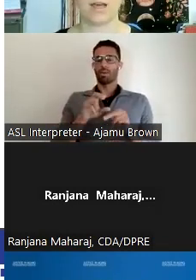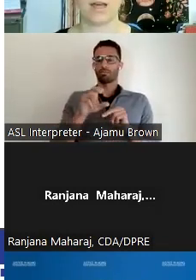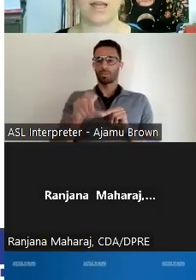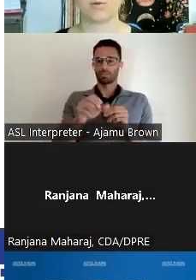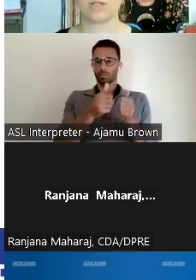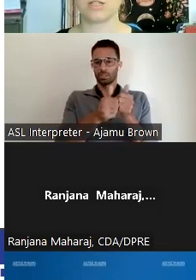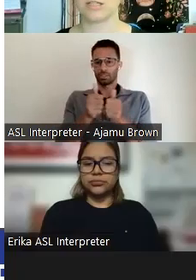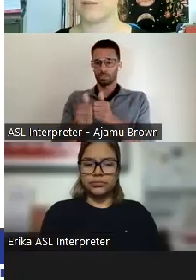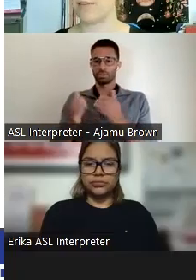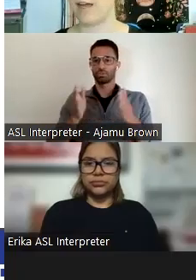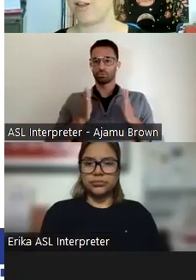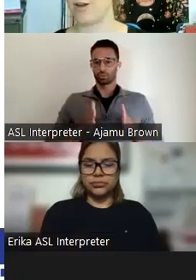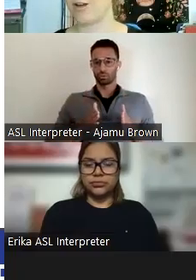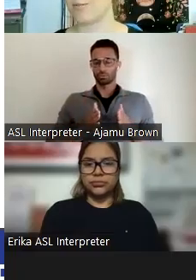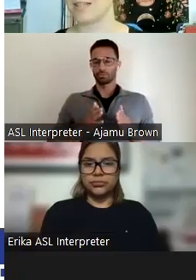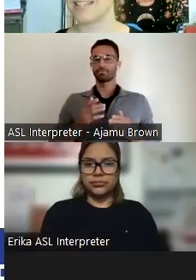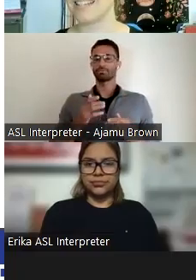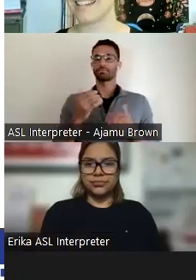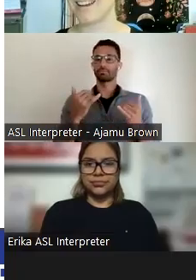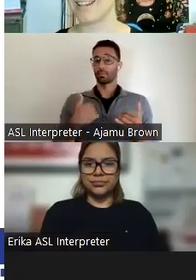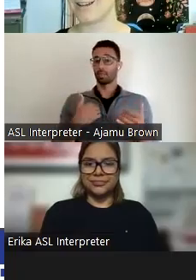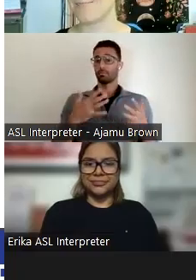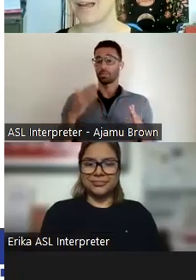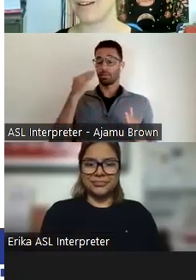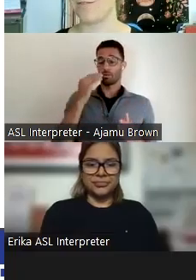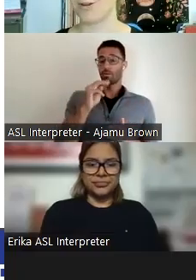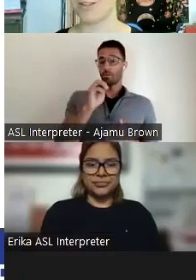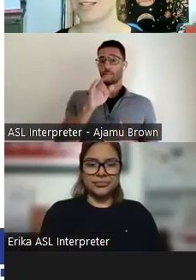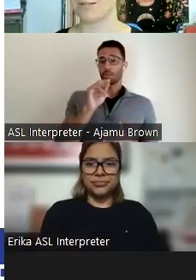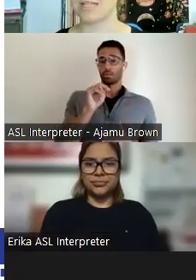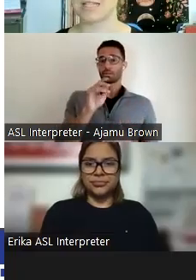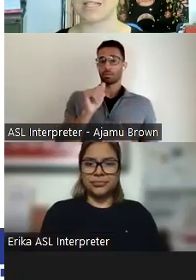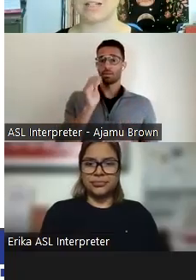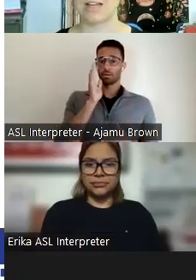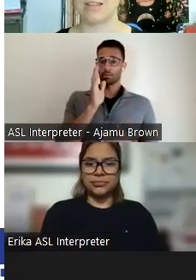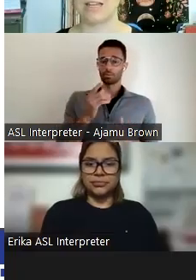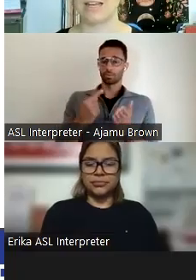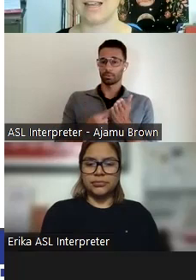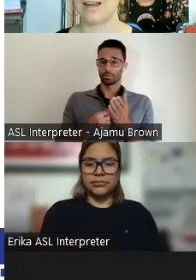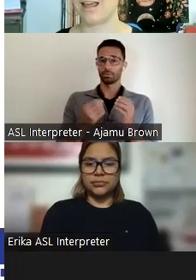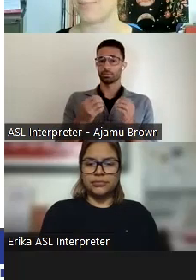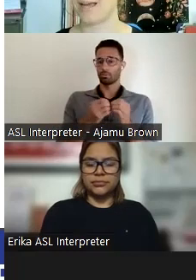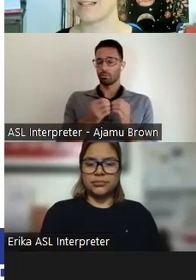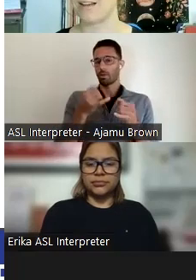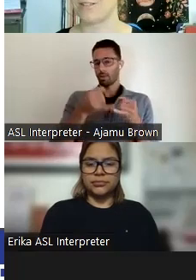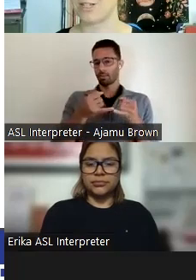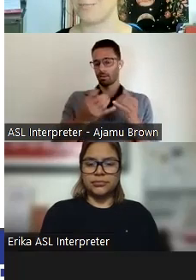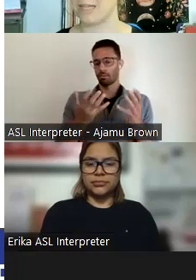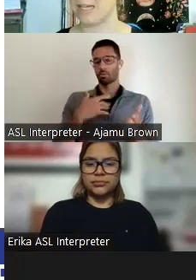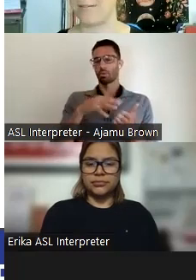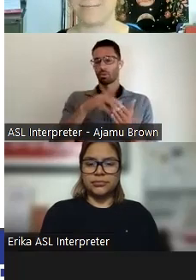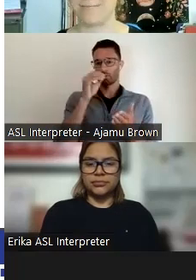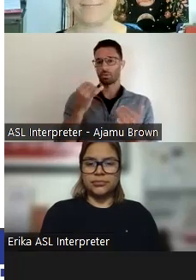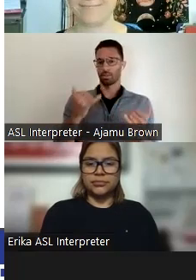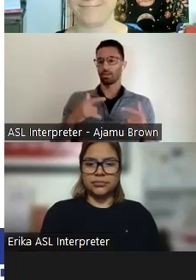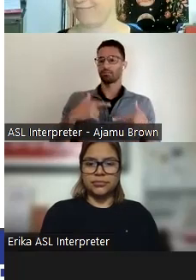And I am going to leave it at that, although I know Melinda and I are going to go back and forth on some lessons learned at the end and pass it off to you,